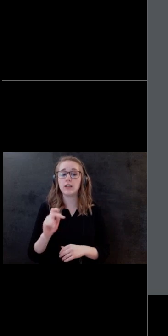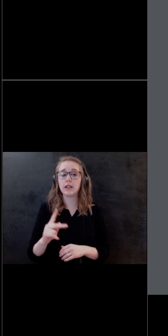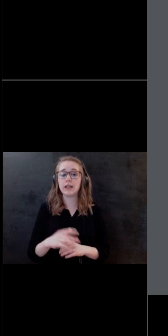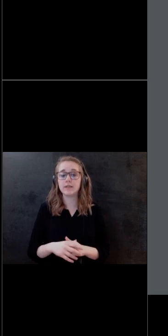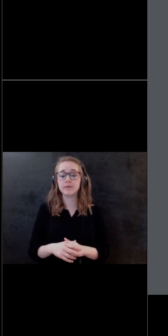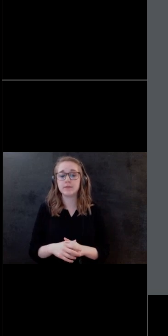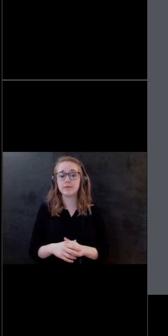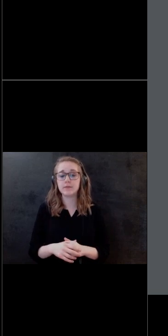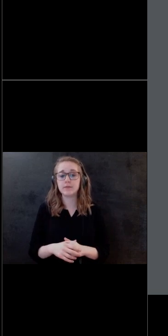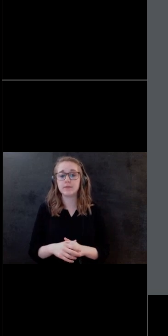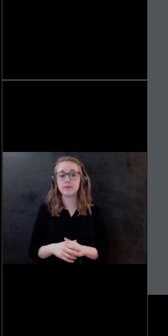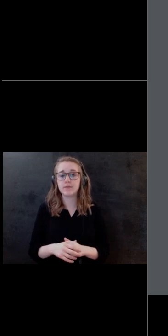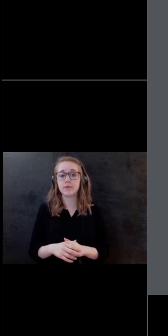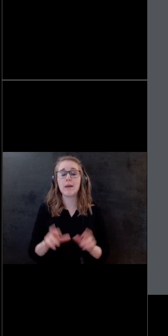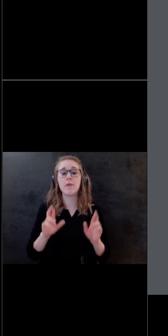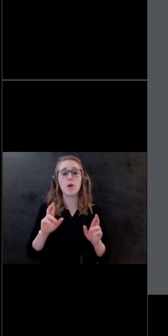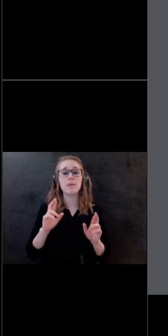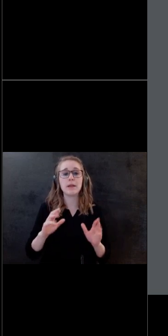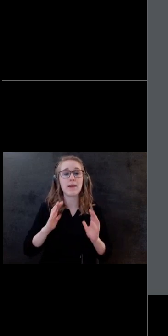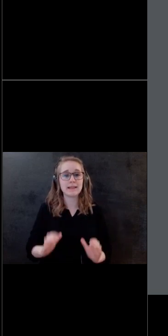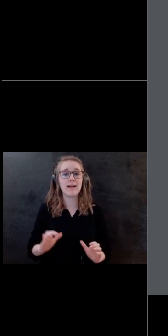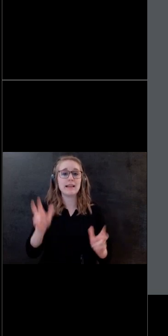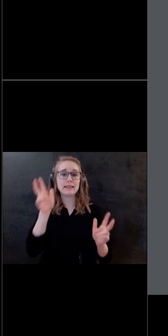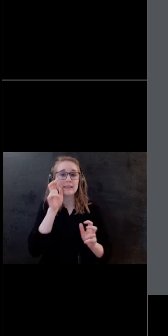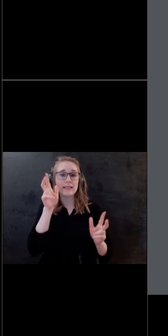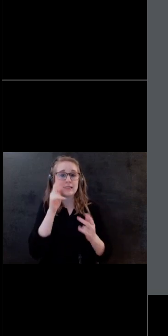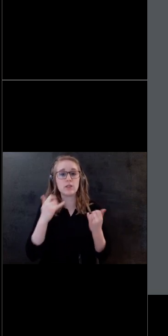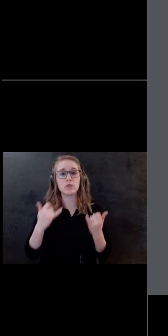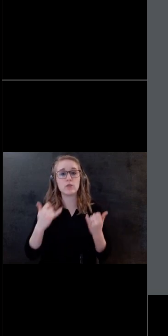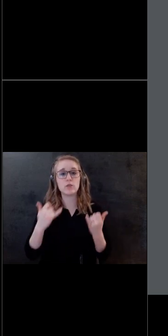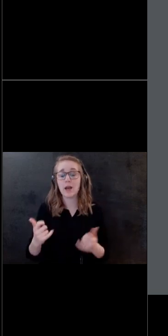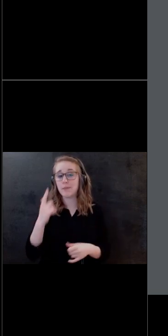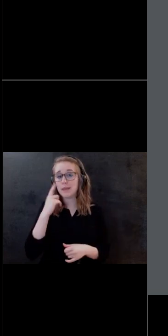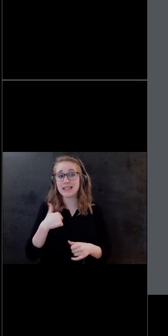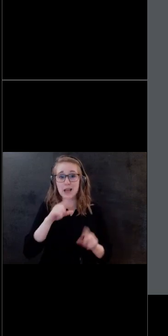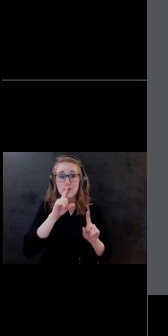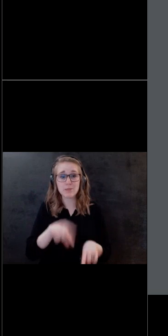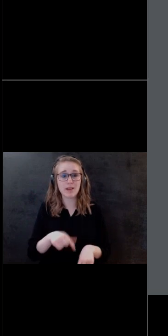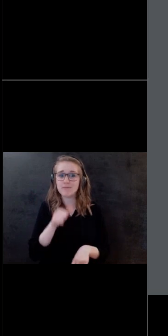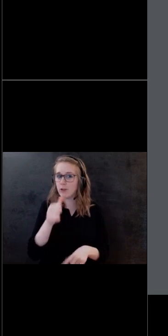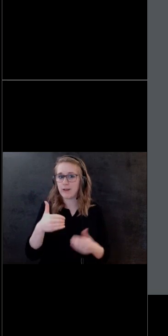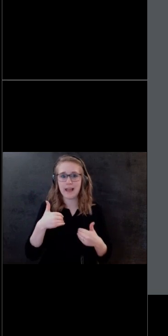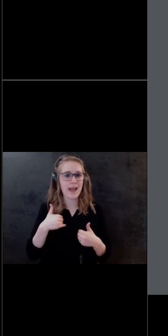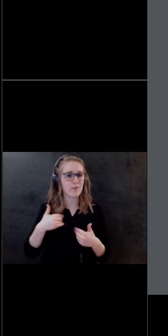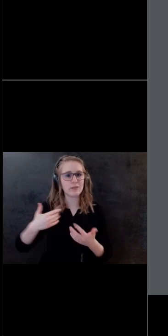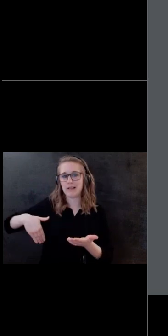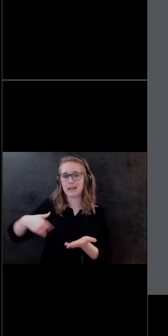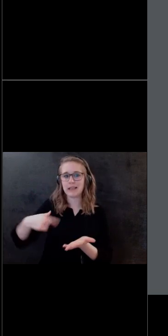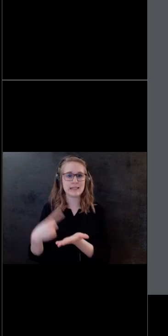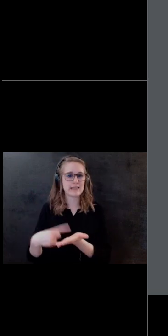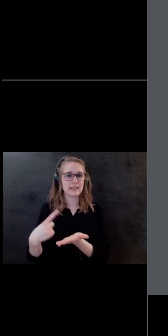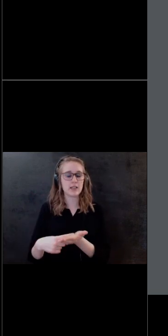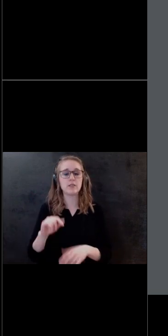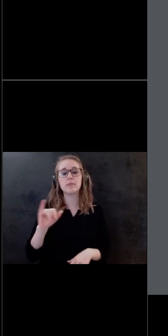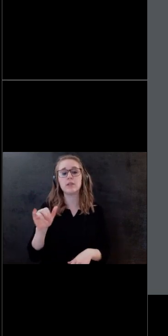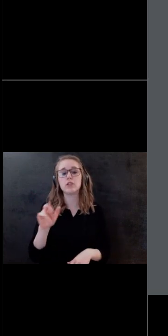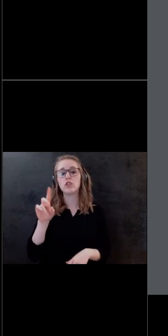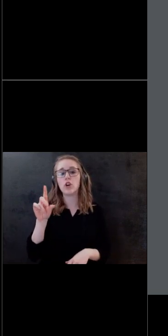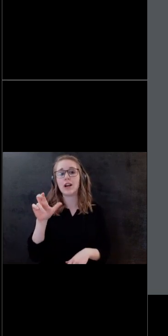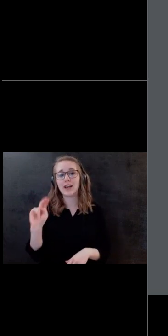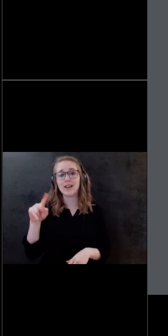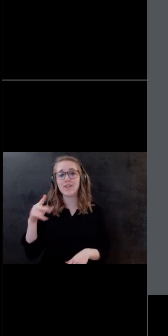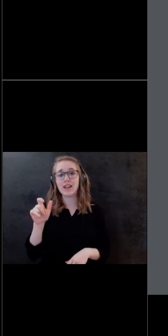I'm hoping that he is, because I don't have that response for you. We didn't discuss that. But if Jordan Thaler is on